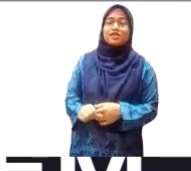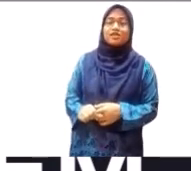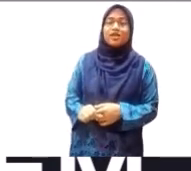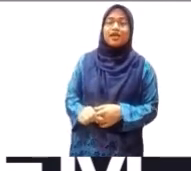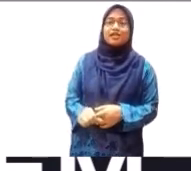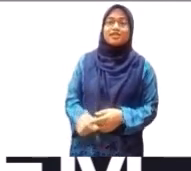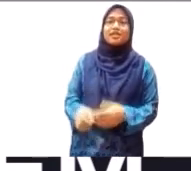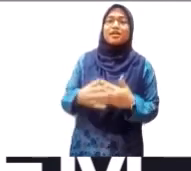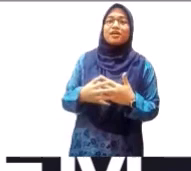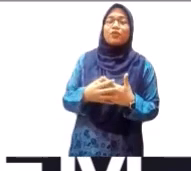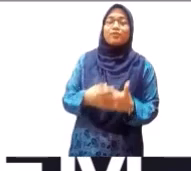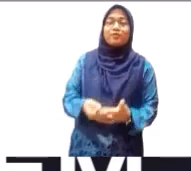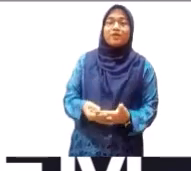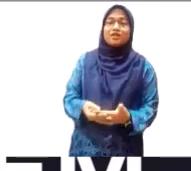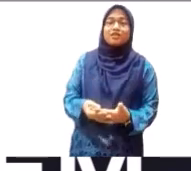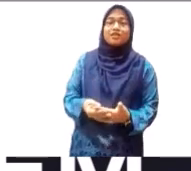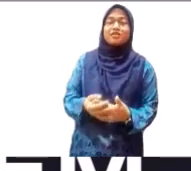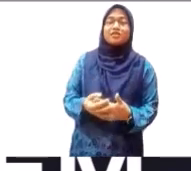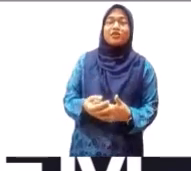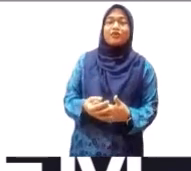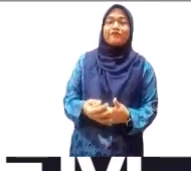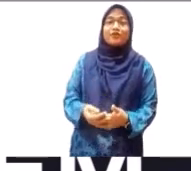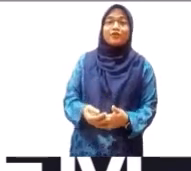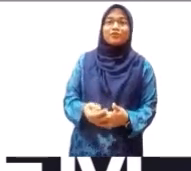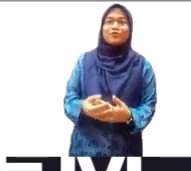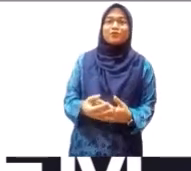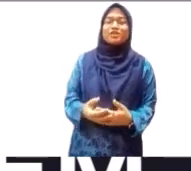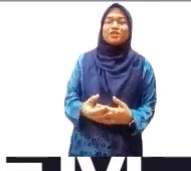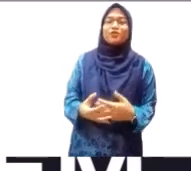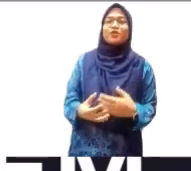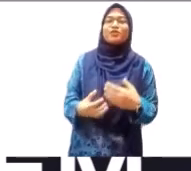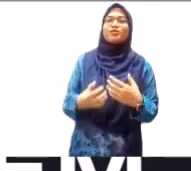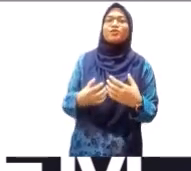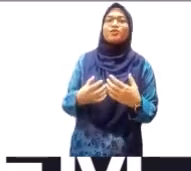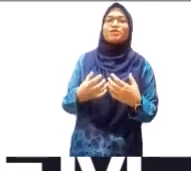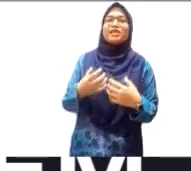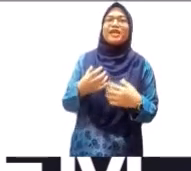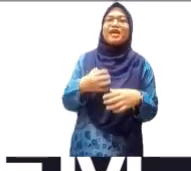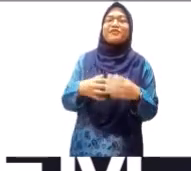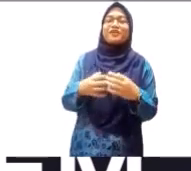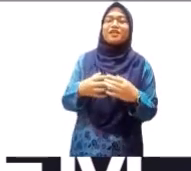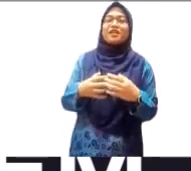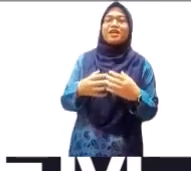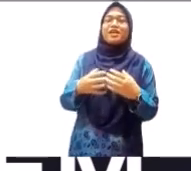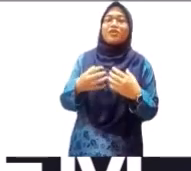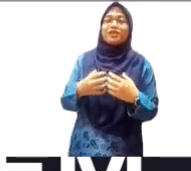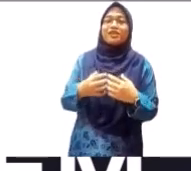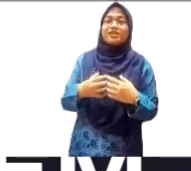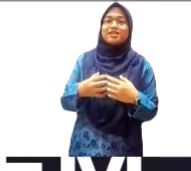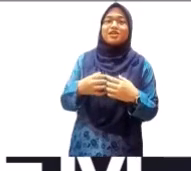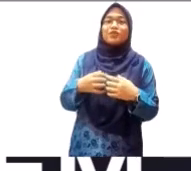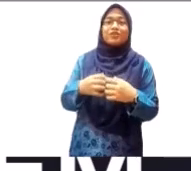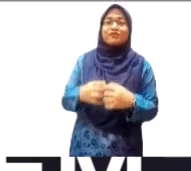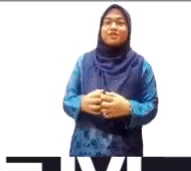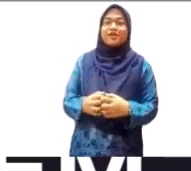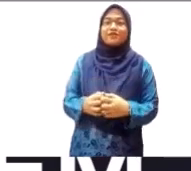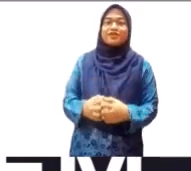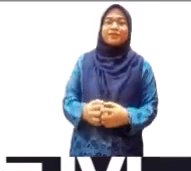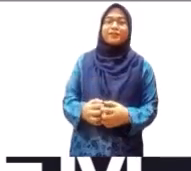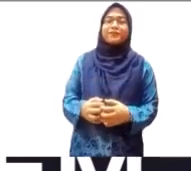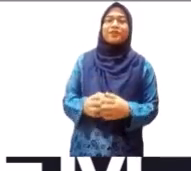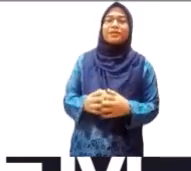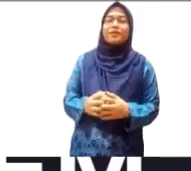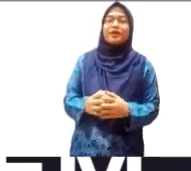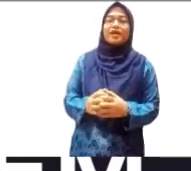tools such as whiteboard markers or phones, which we don't usually have it on us